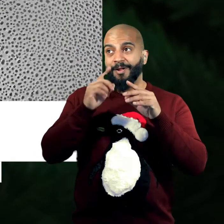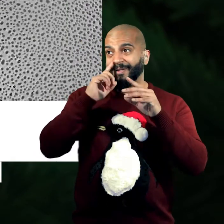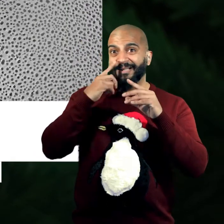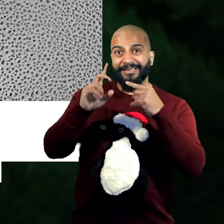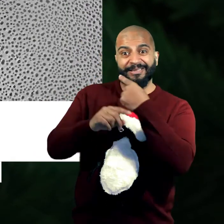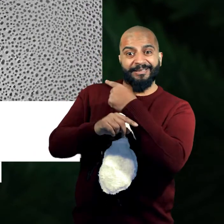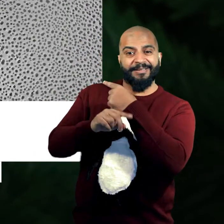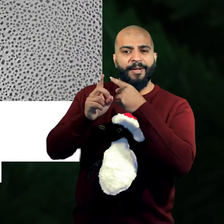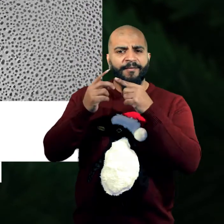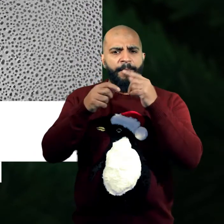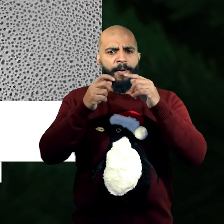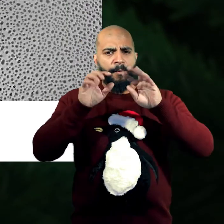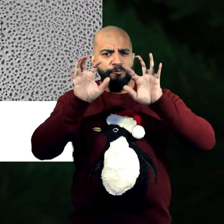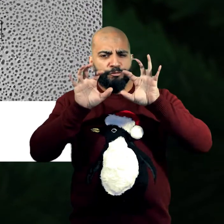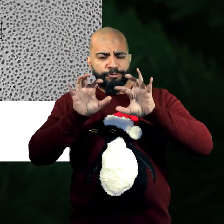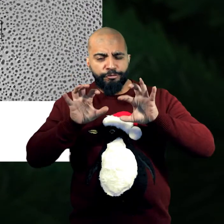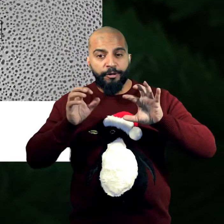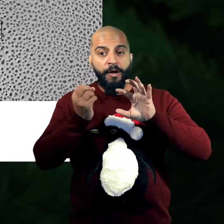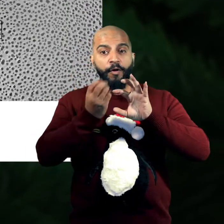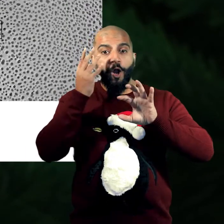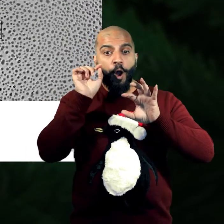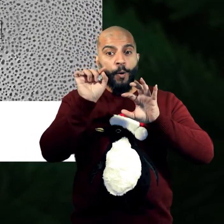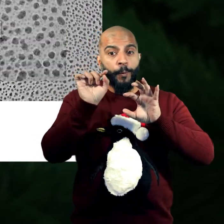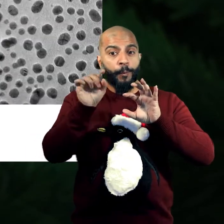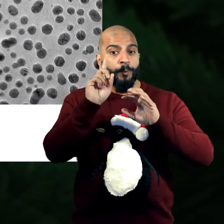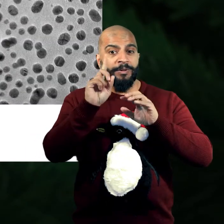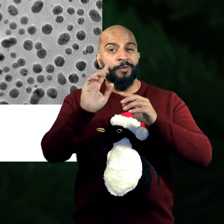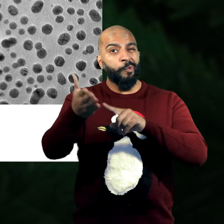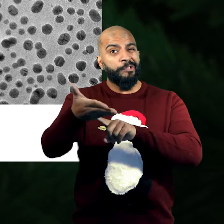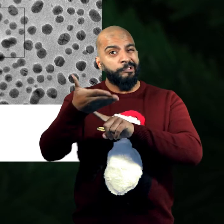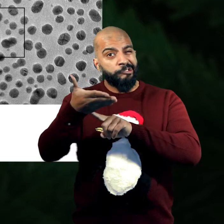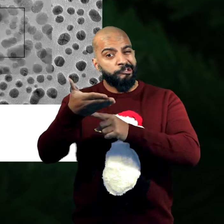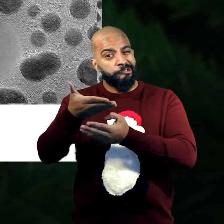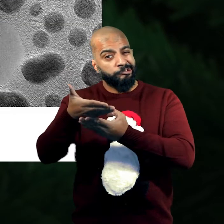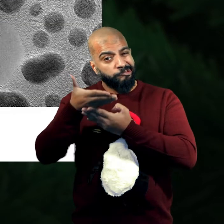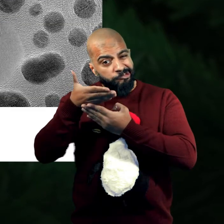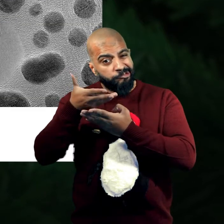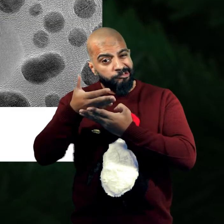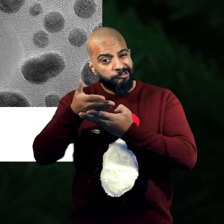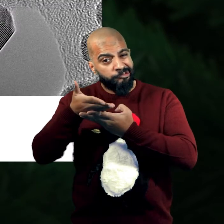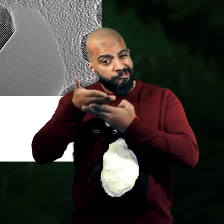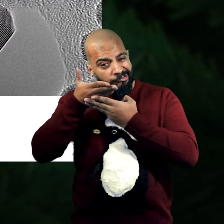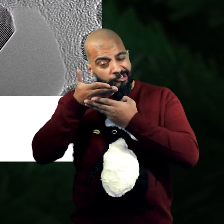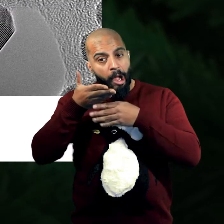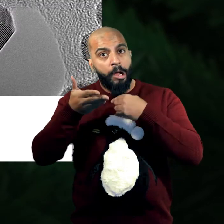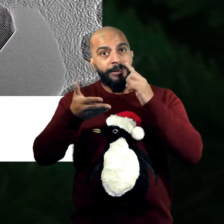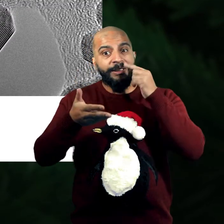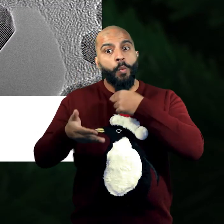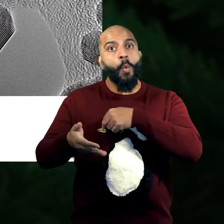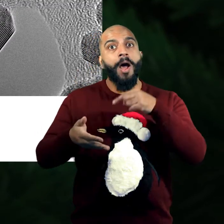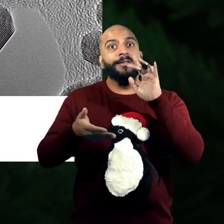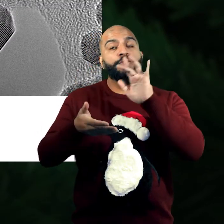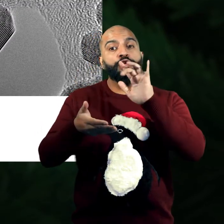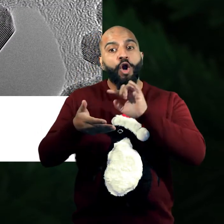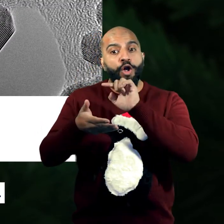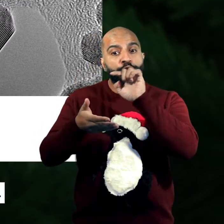gold particles seen through this microscope. If we zoom in further and further, we start seeing these tiny white